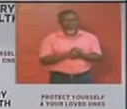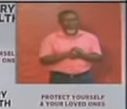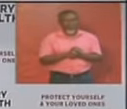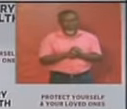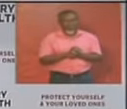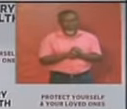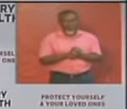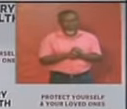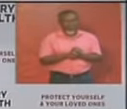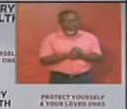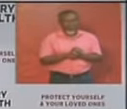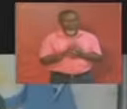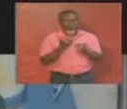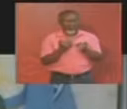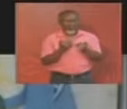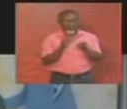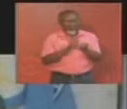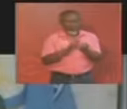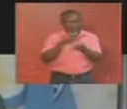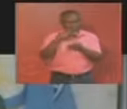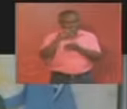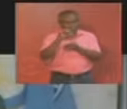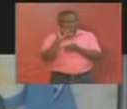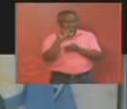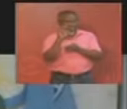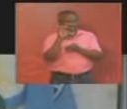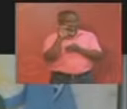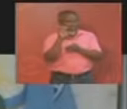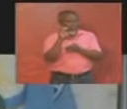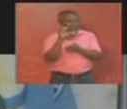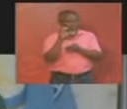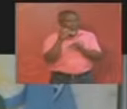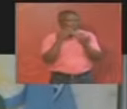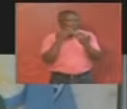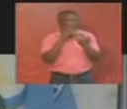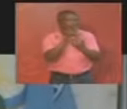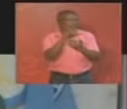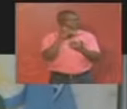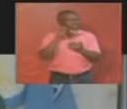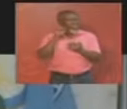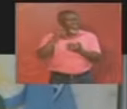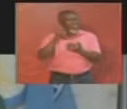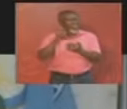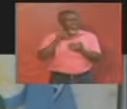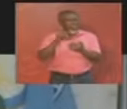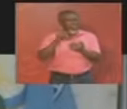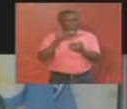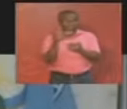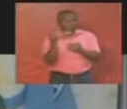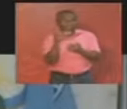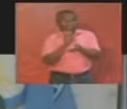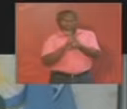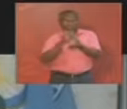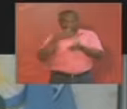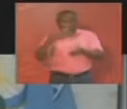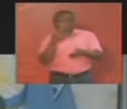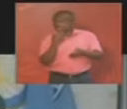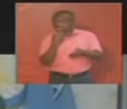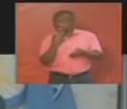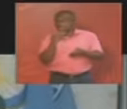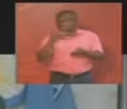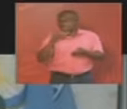Thank you. We go to Dr. Hoyt. So thank you for that question. So as my colleague, Dr. Hyde, so expound further on what Dr. Hines would